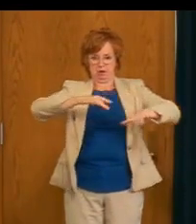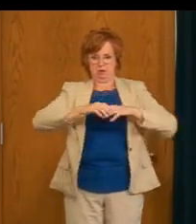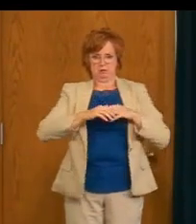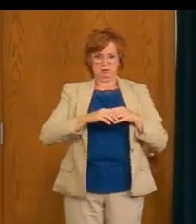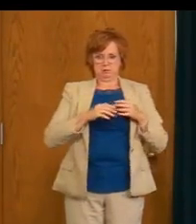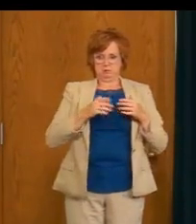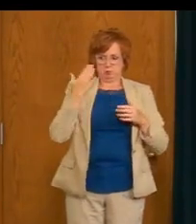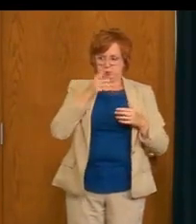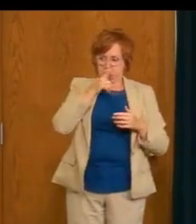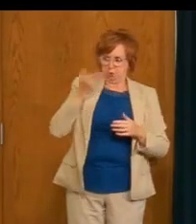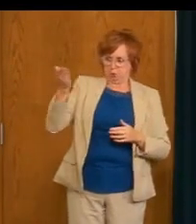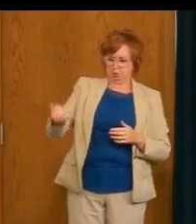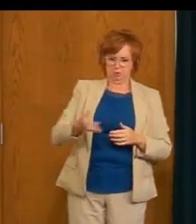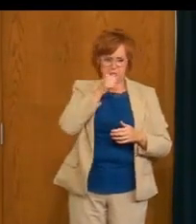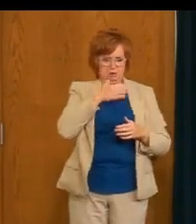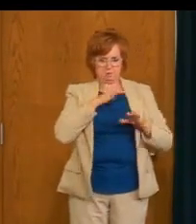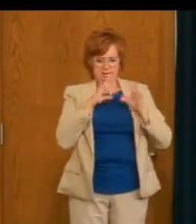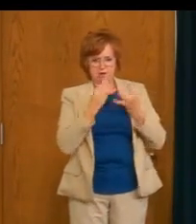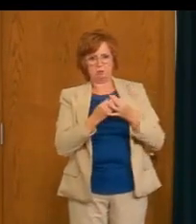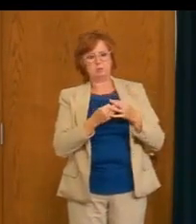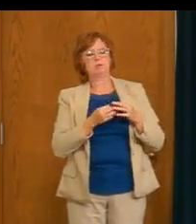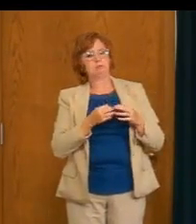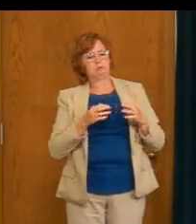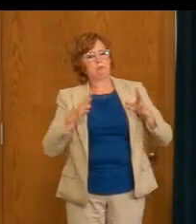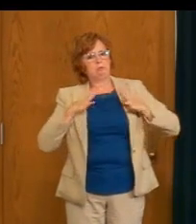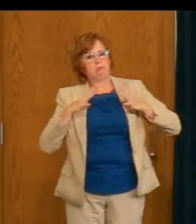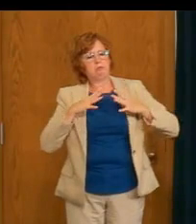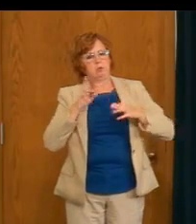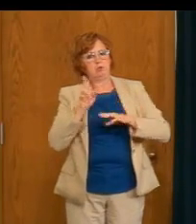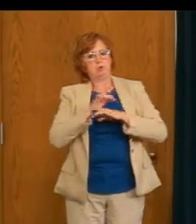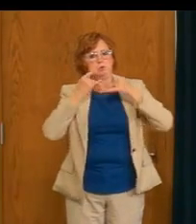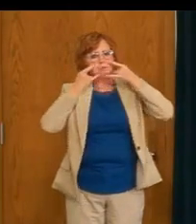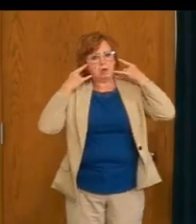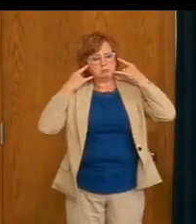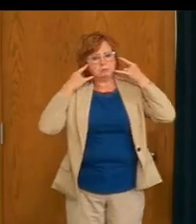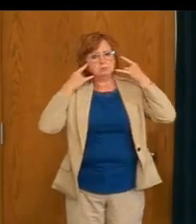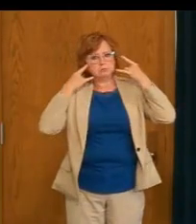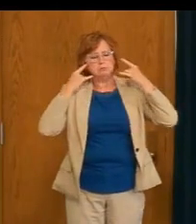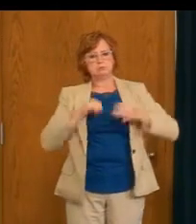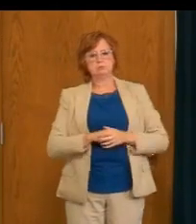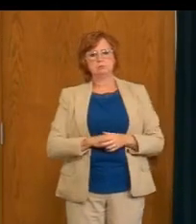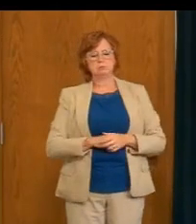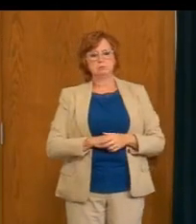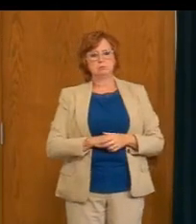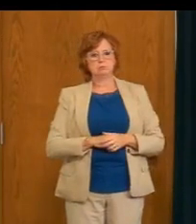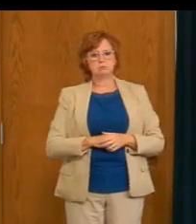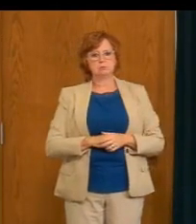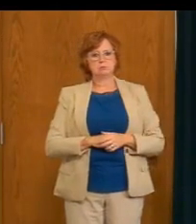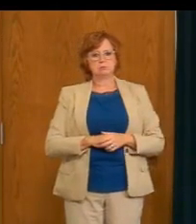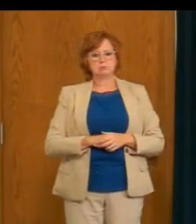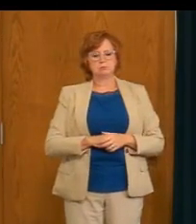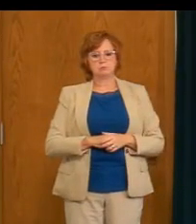it's sometimes probably going to be a good idea to put a mask on during those times. I think getting